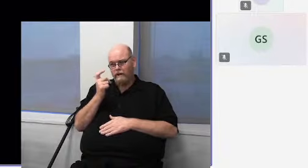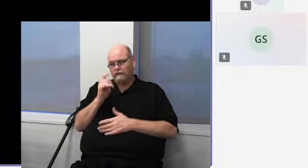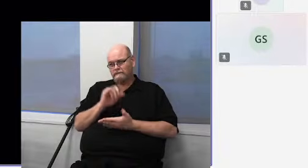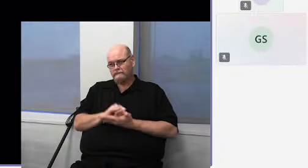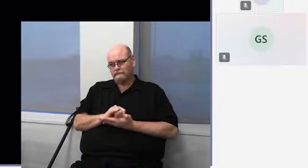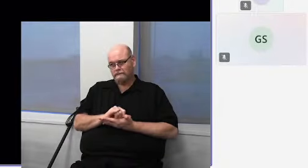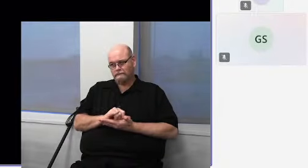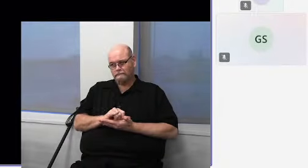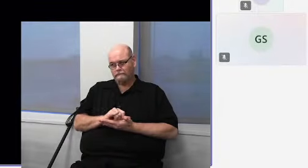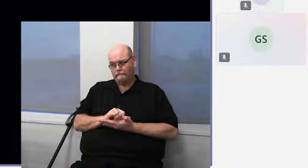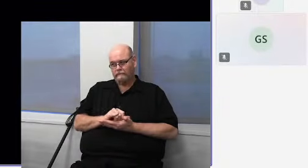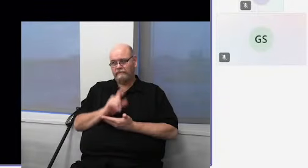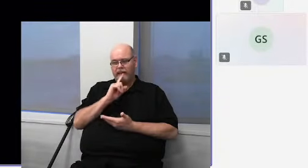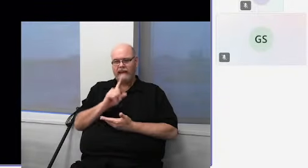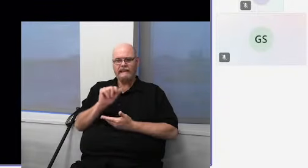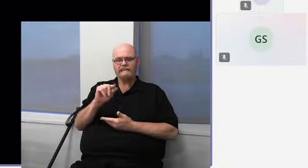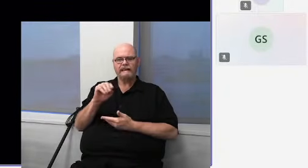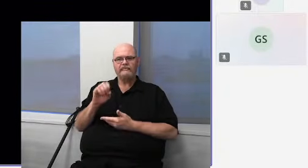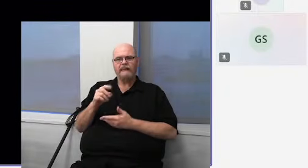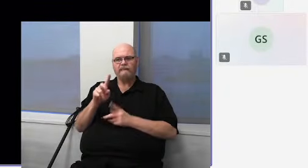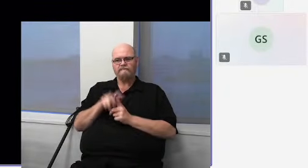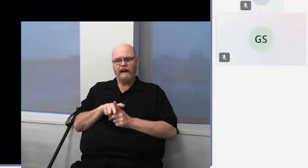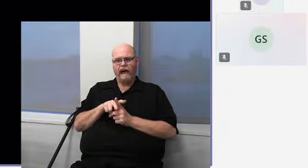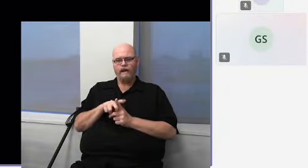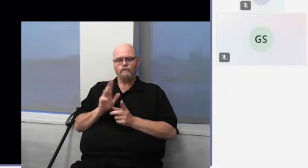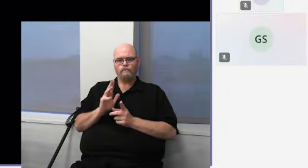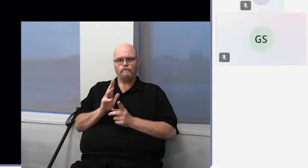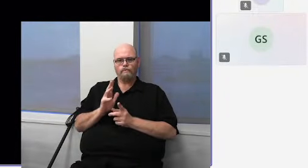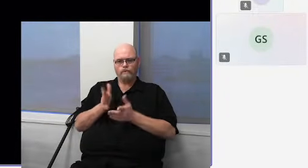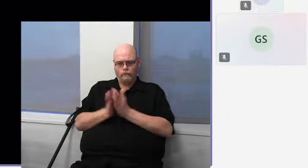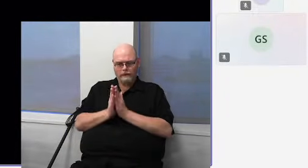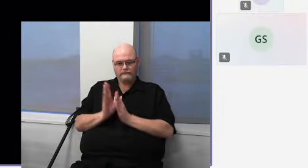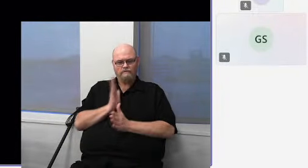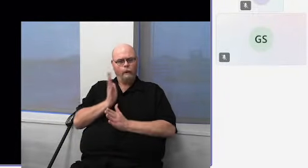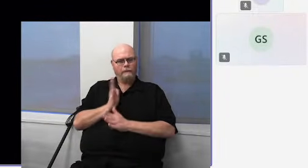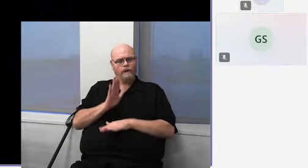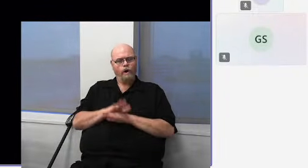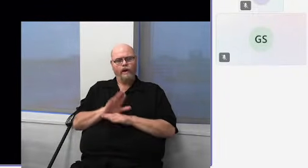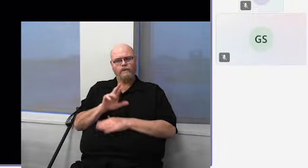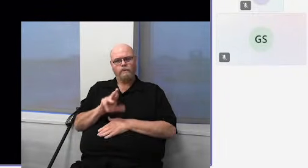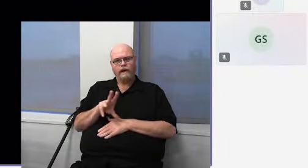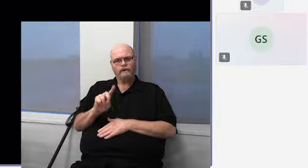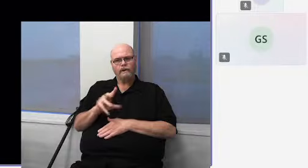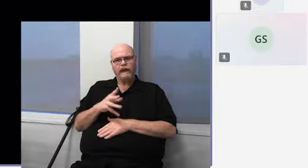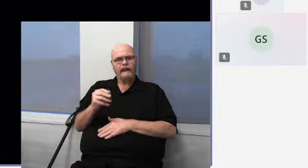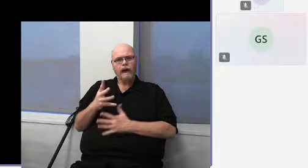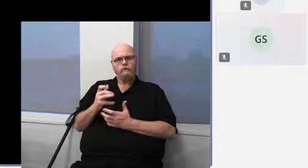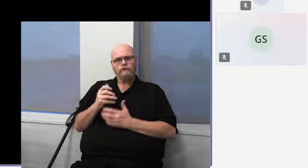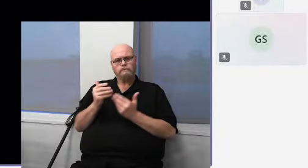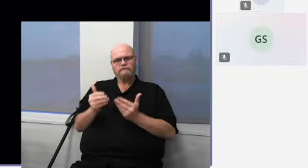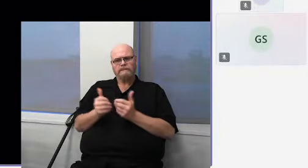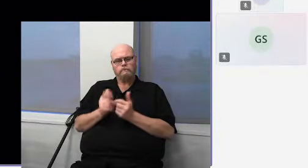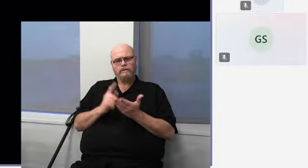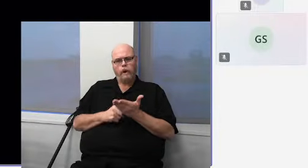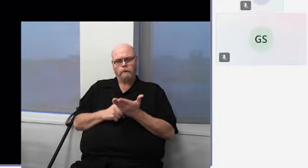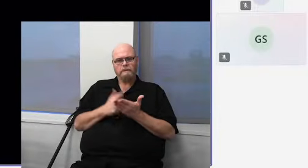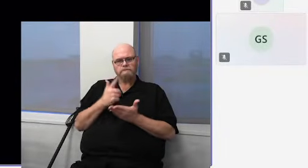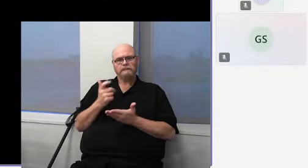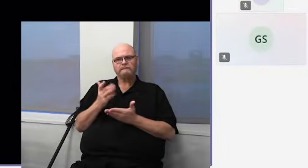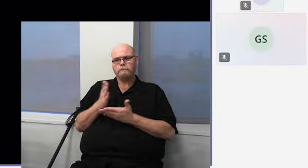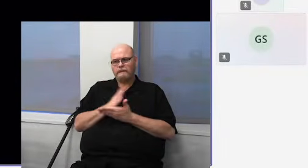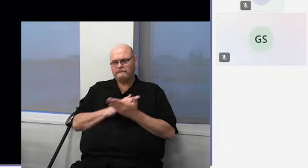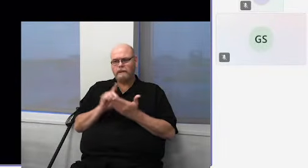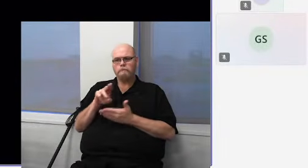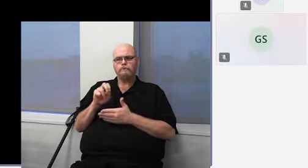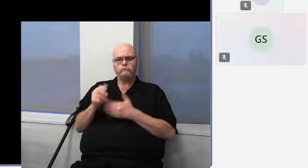ask, because it's a late filed request formally on the record, and I won't add the procedural arguments. I agree that